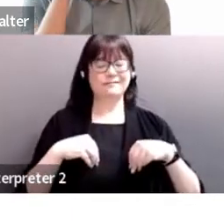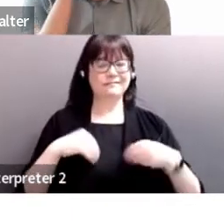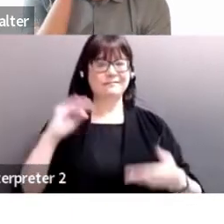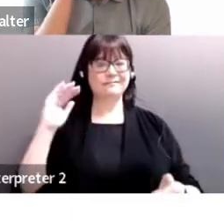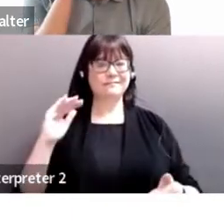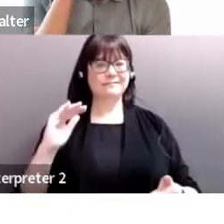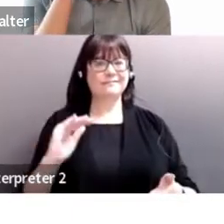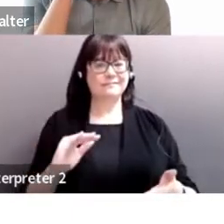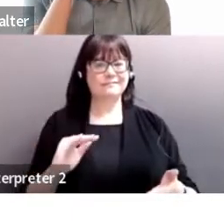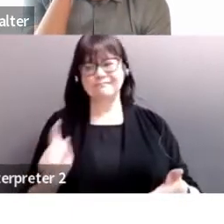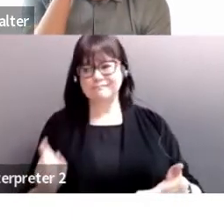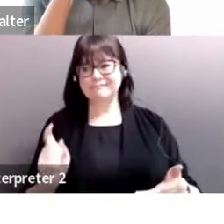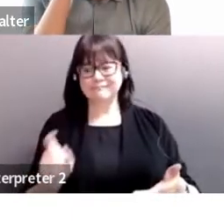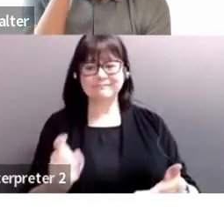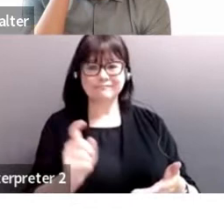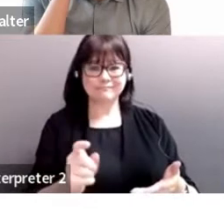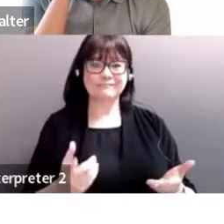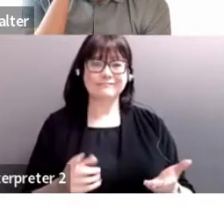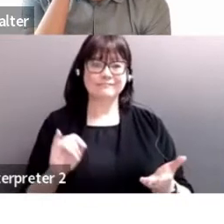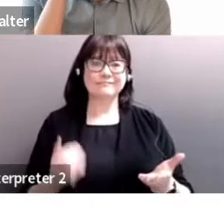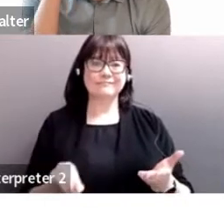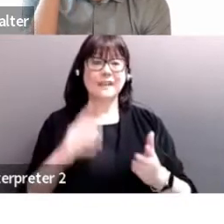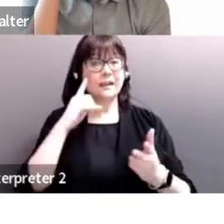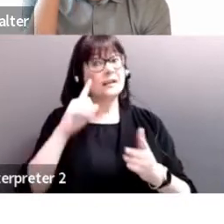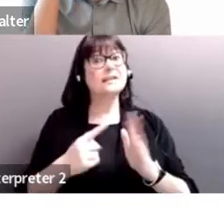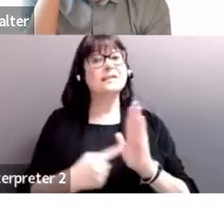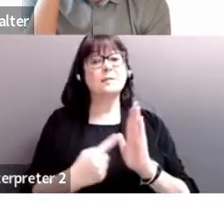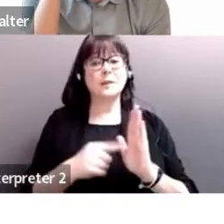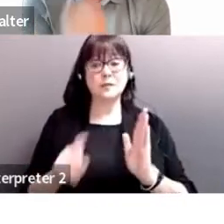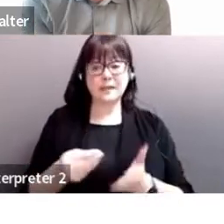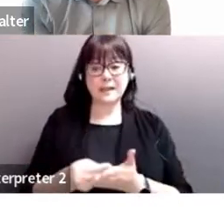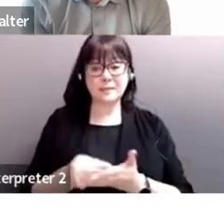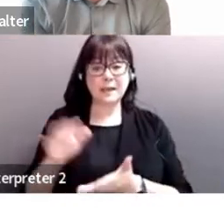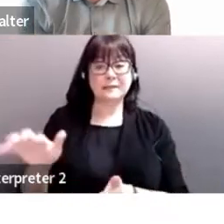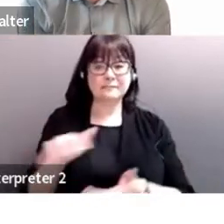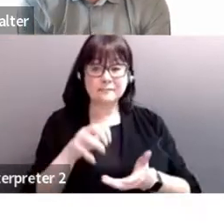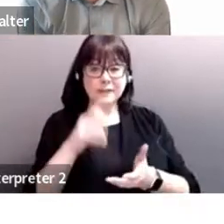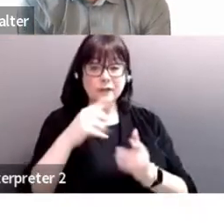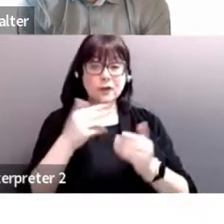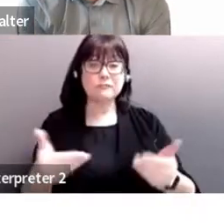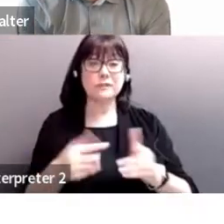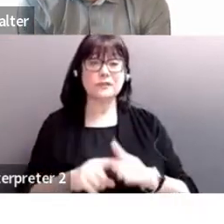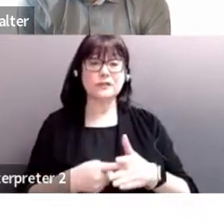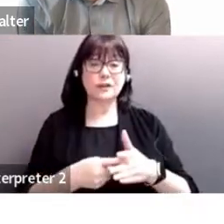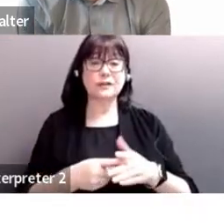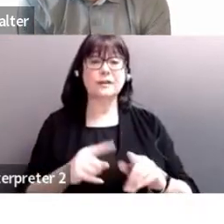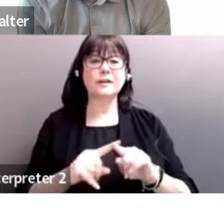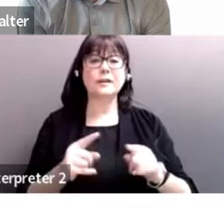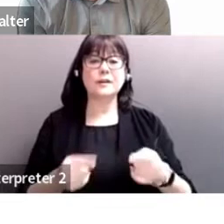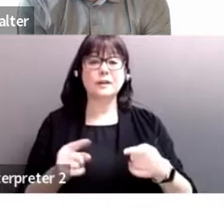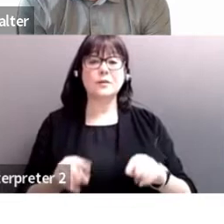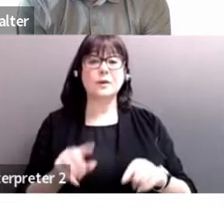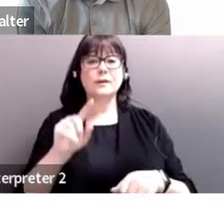to start and you are diluting, then that can have some impact later on when you are approaching your first round